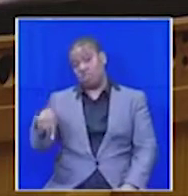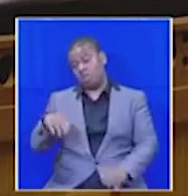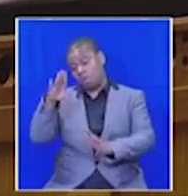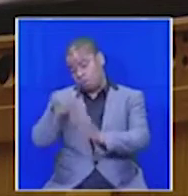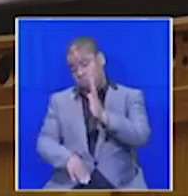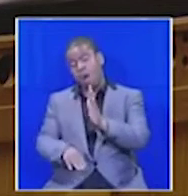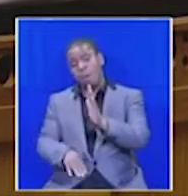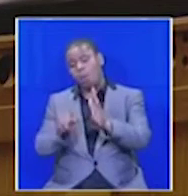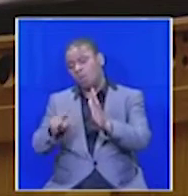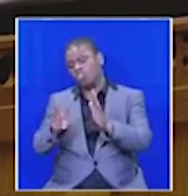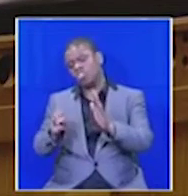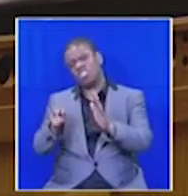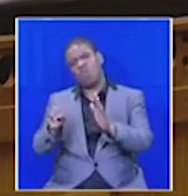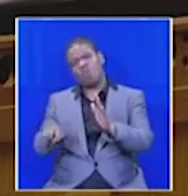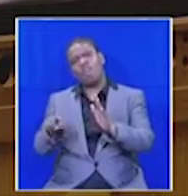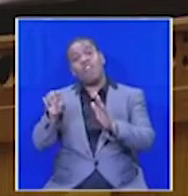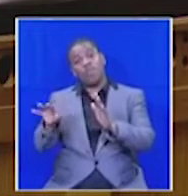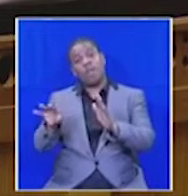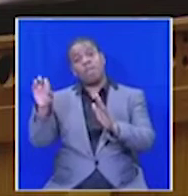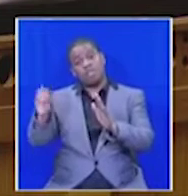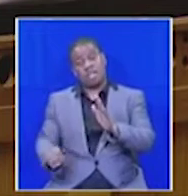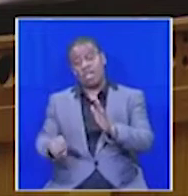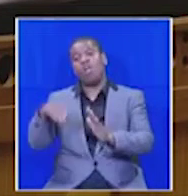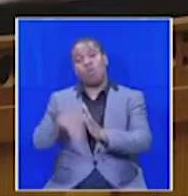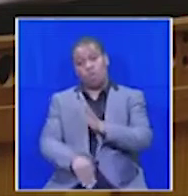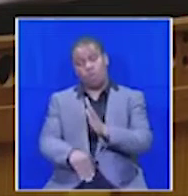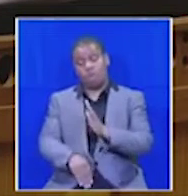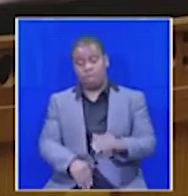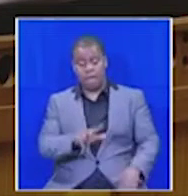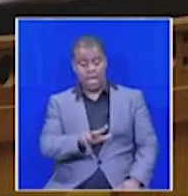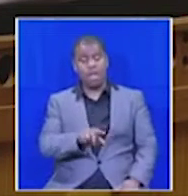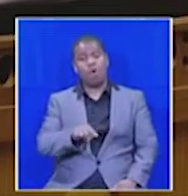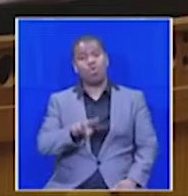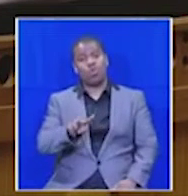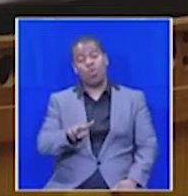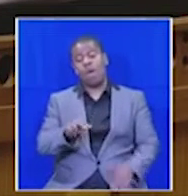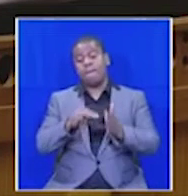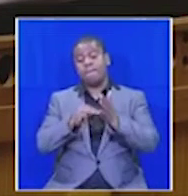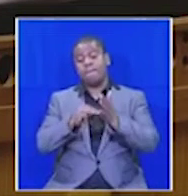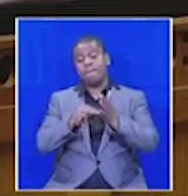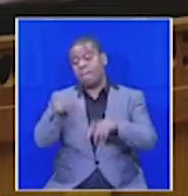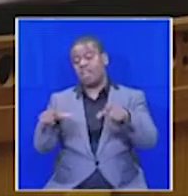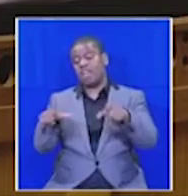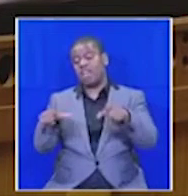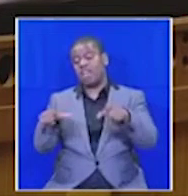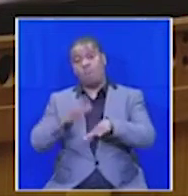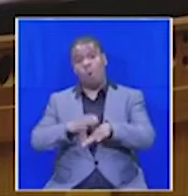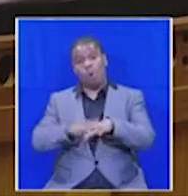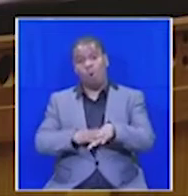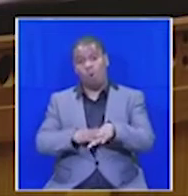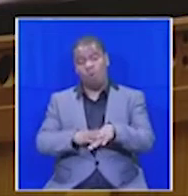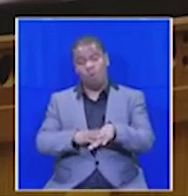per capita basis negative. And 8.2 million unemployed people, growing by 800 people a